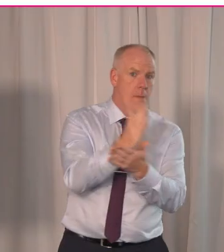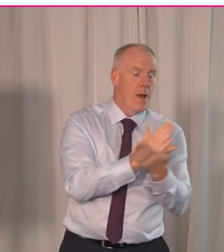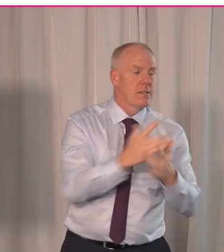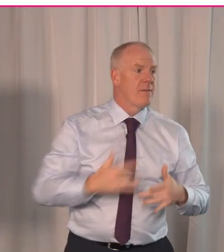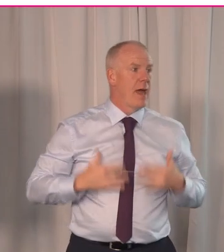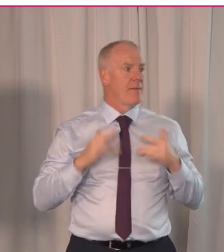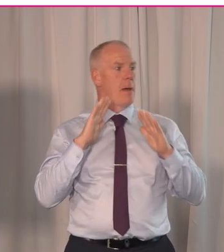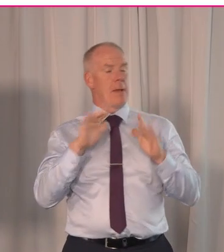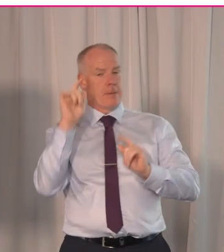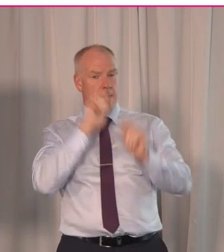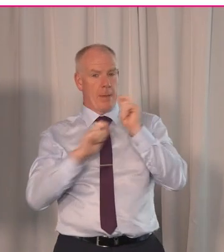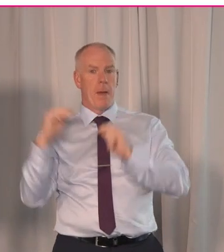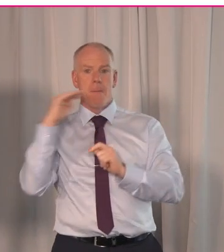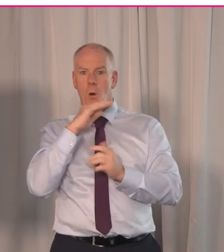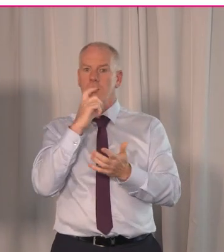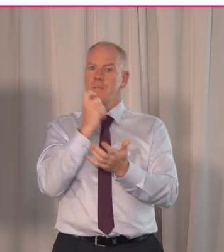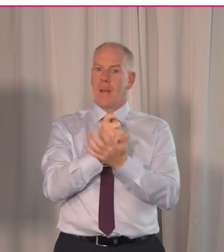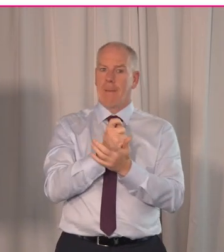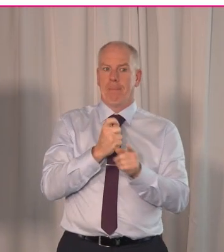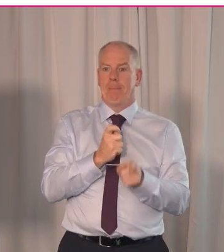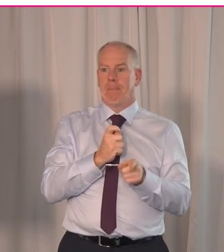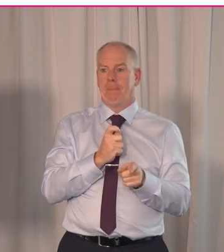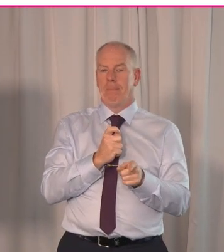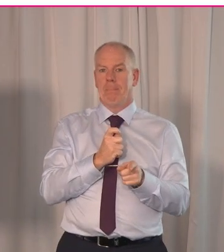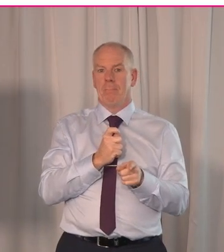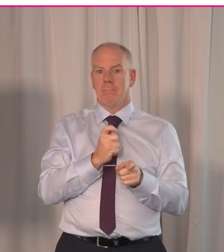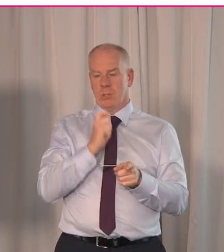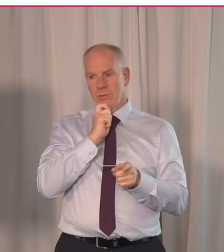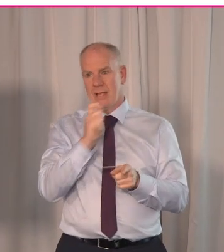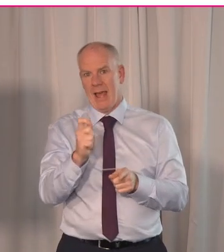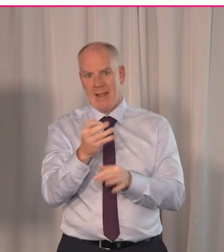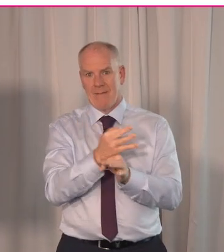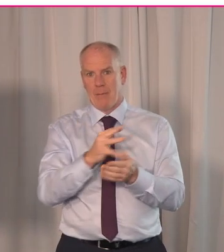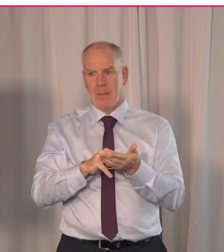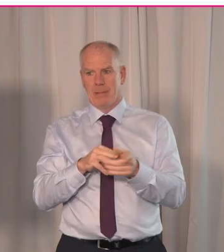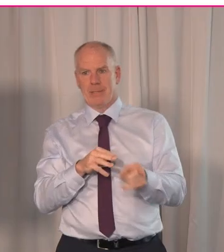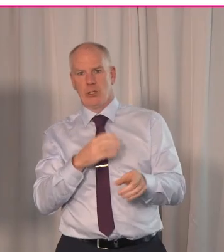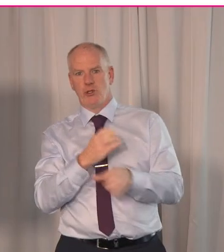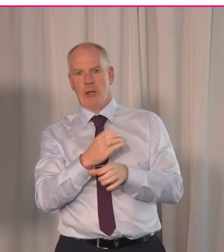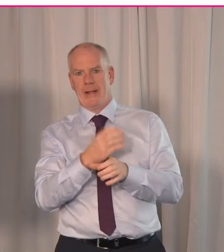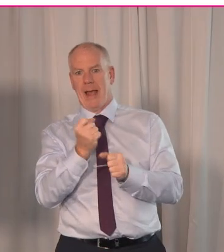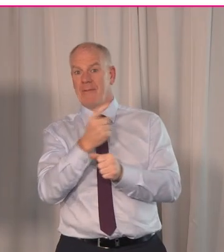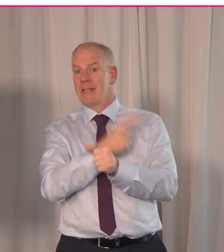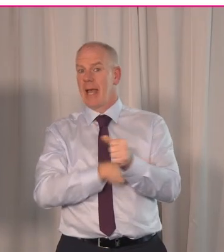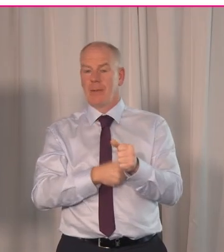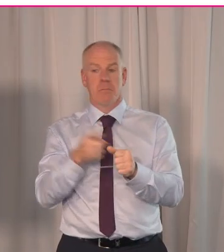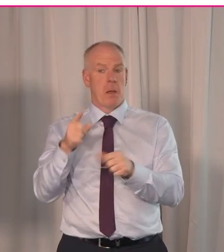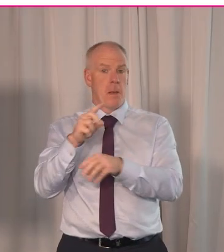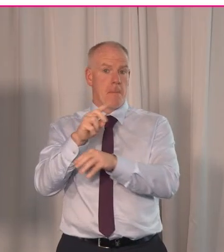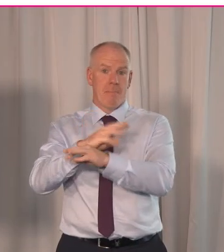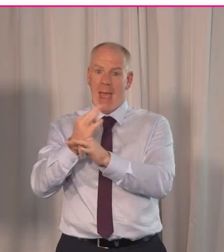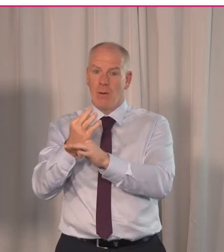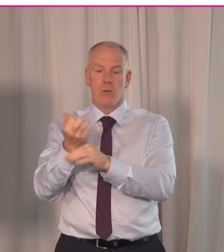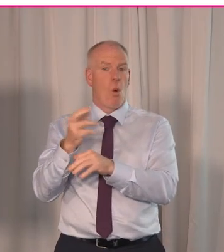about this important moment of the time that we inform a family that their child has a disability, whether that's a disabled parent or a parent